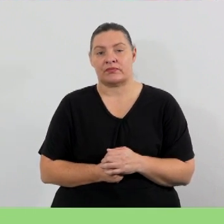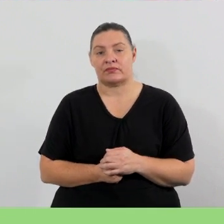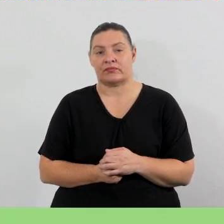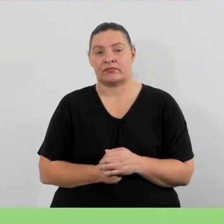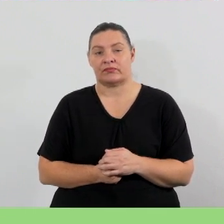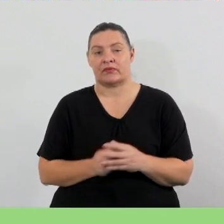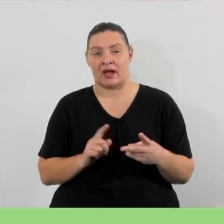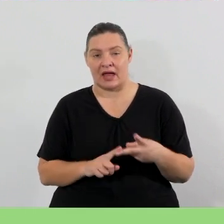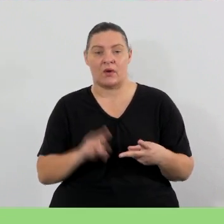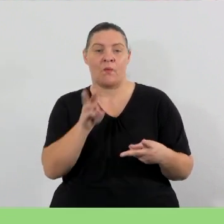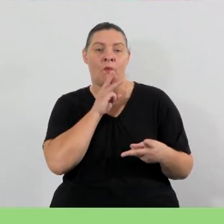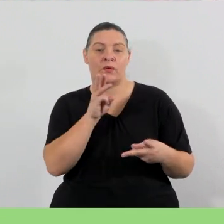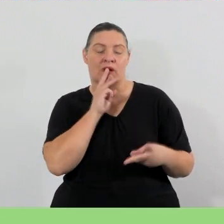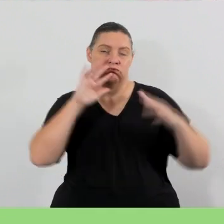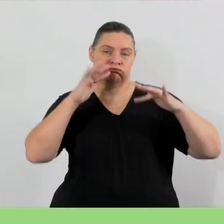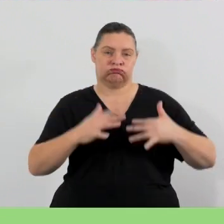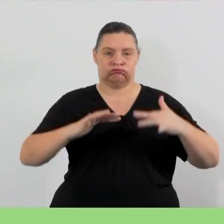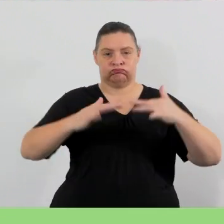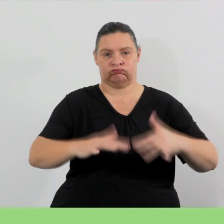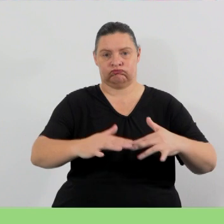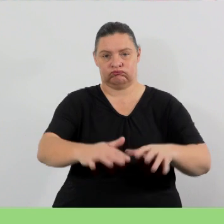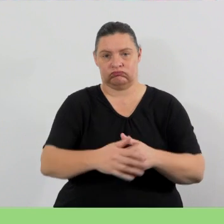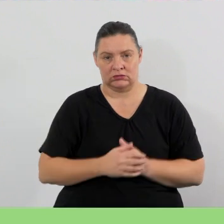and the floods.